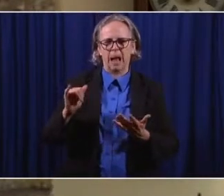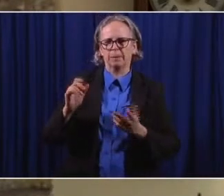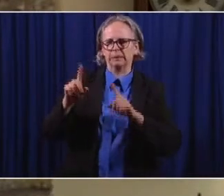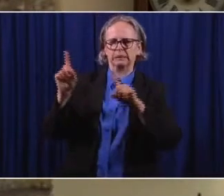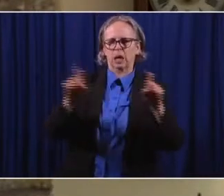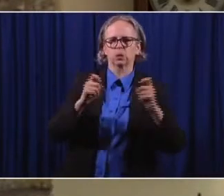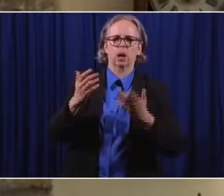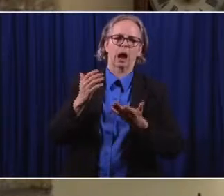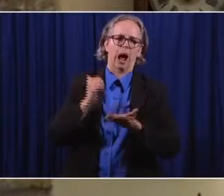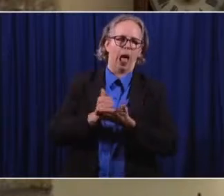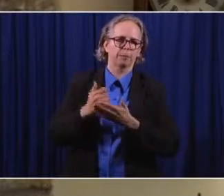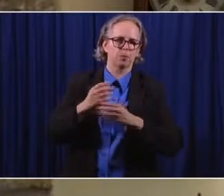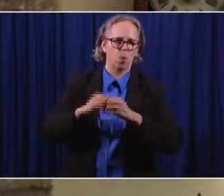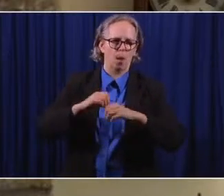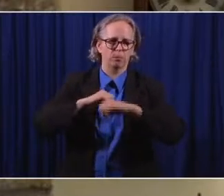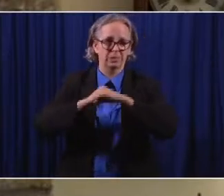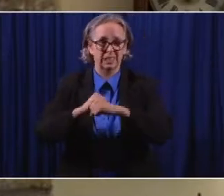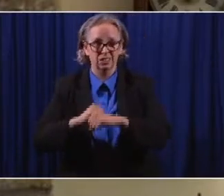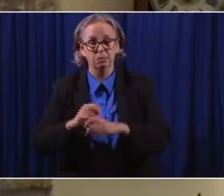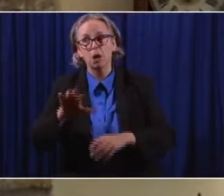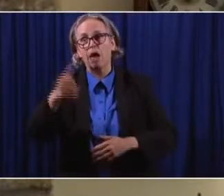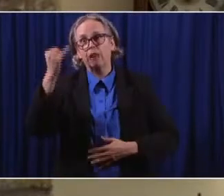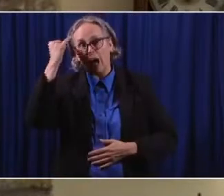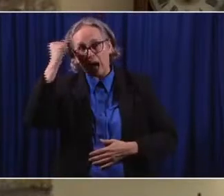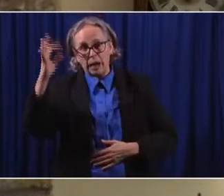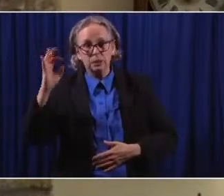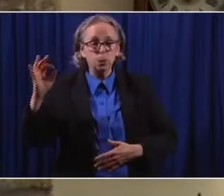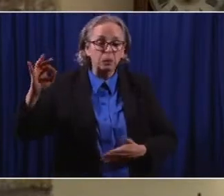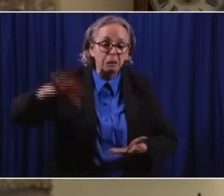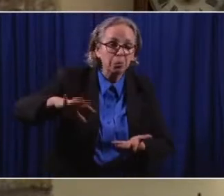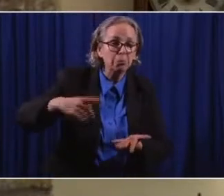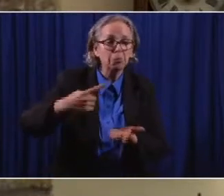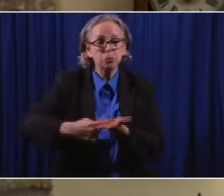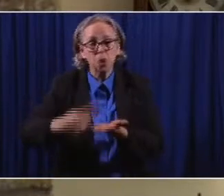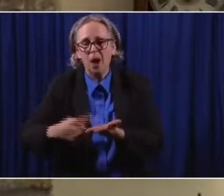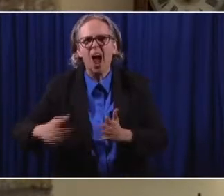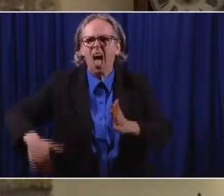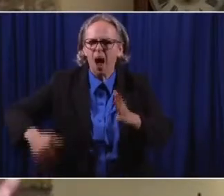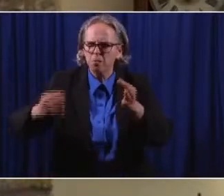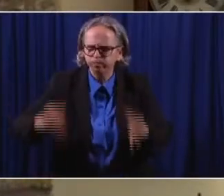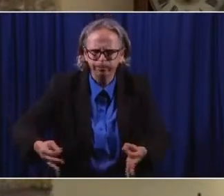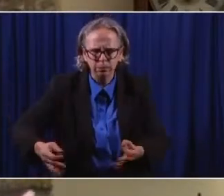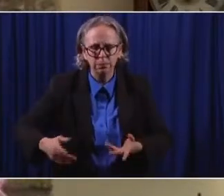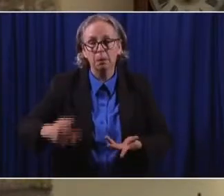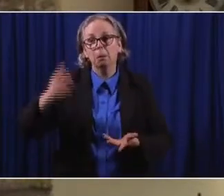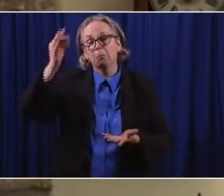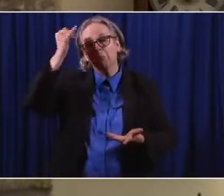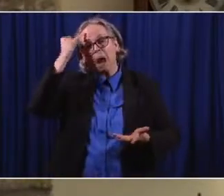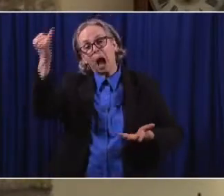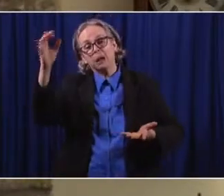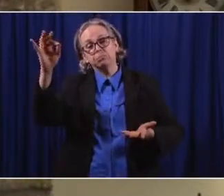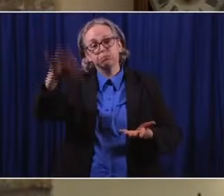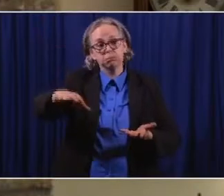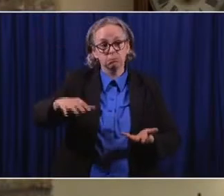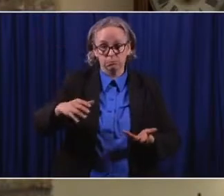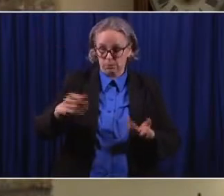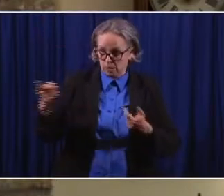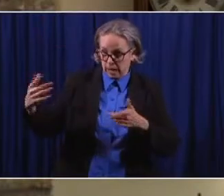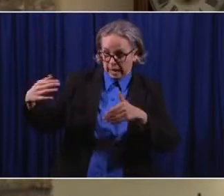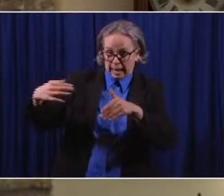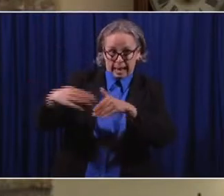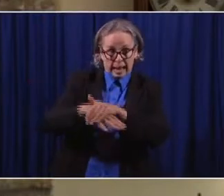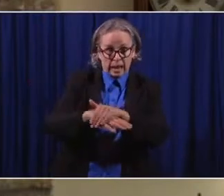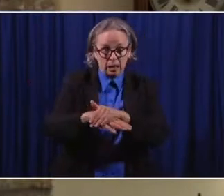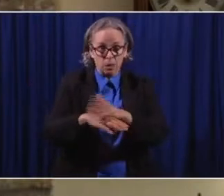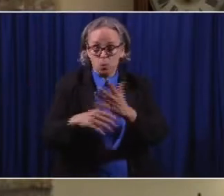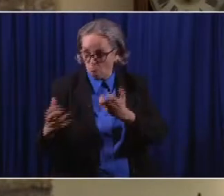be, we're not there yet, but it could be in the future that if you want to come in and visit, that you take a test